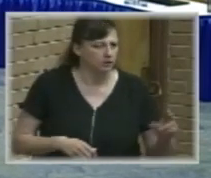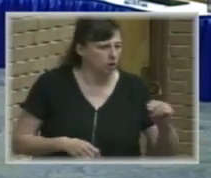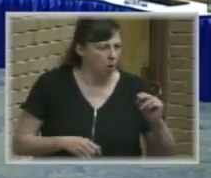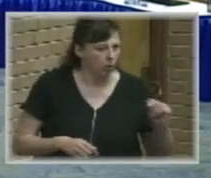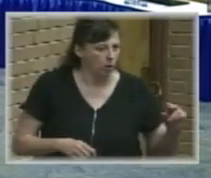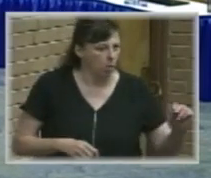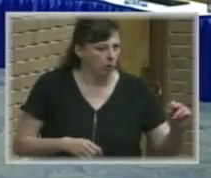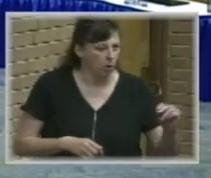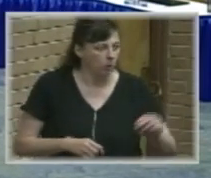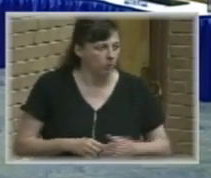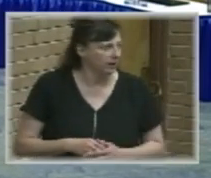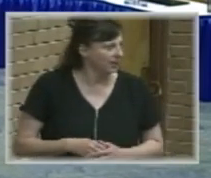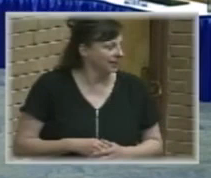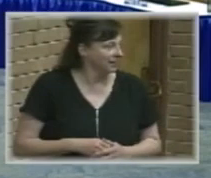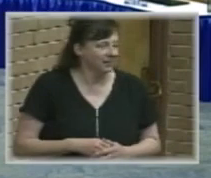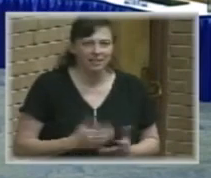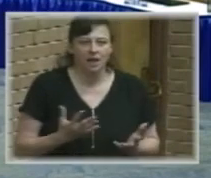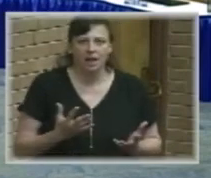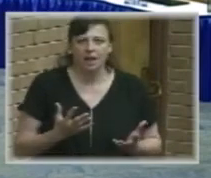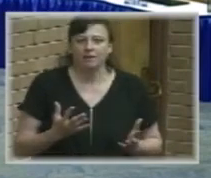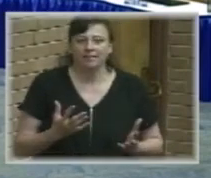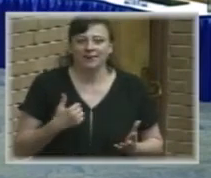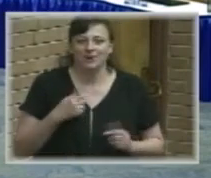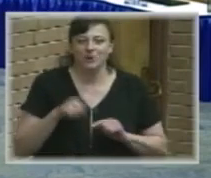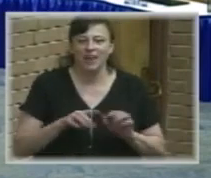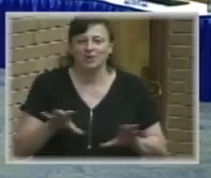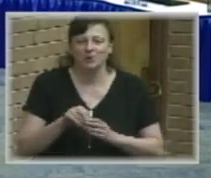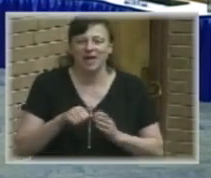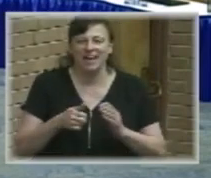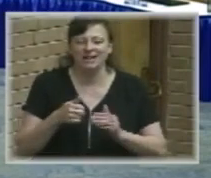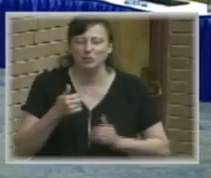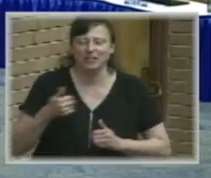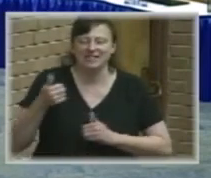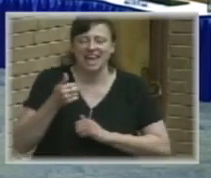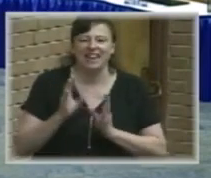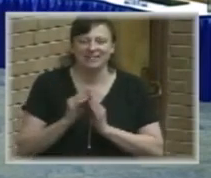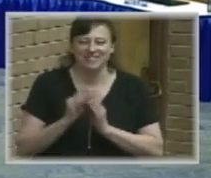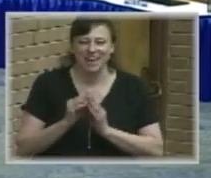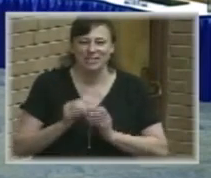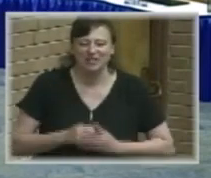No. Oh, no, I can't. No, because we're going to executive session. Silly